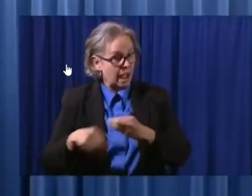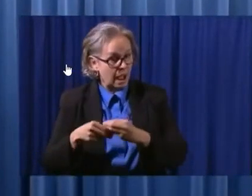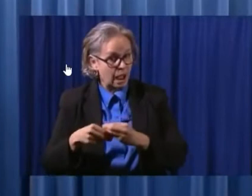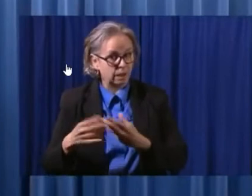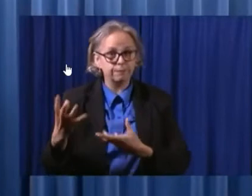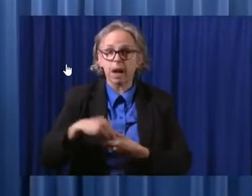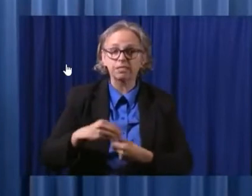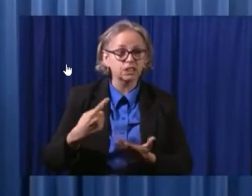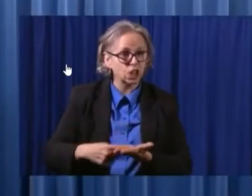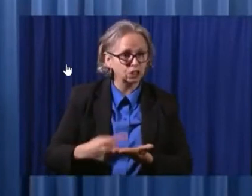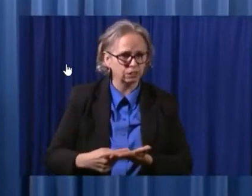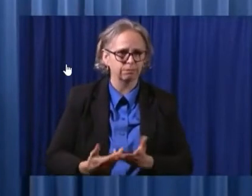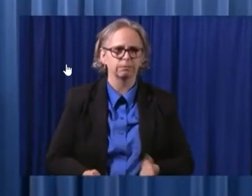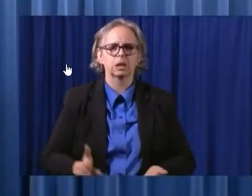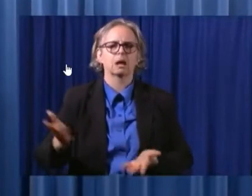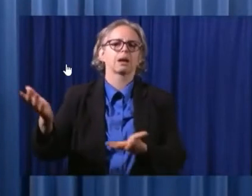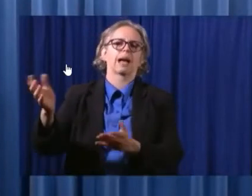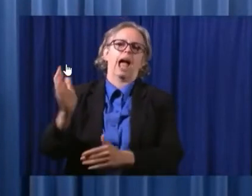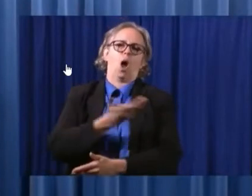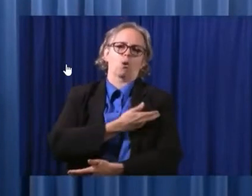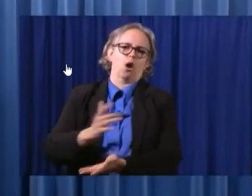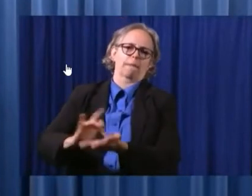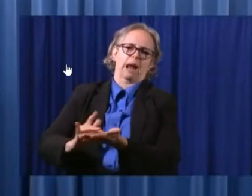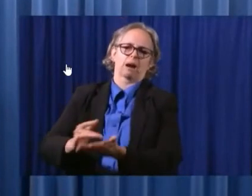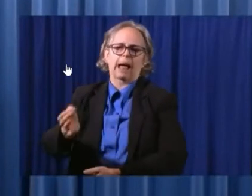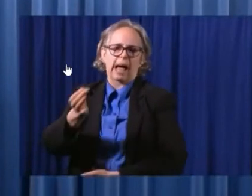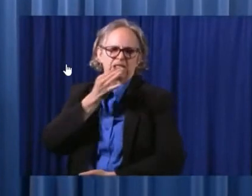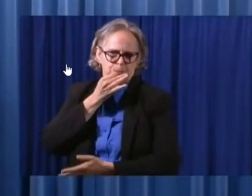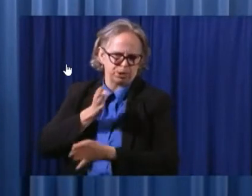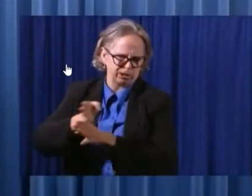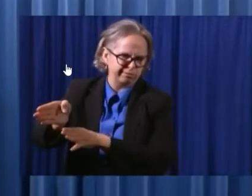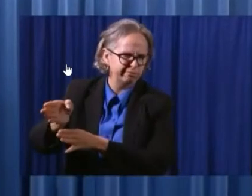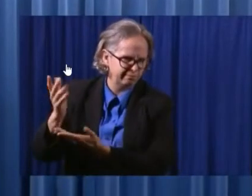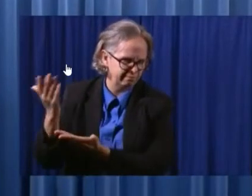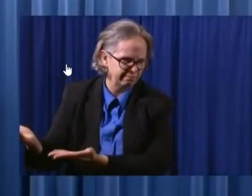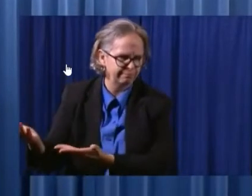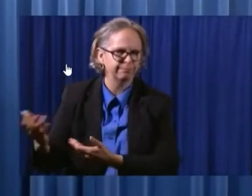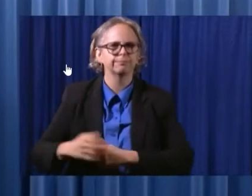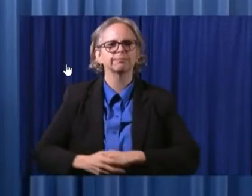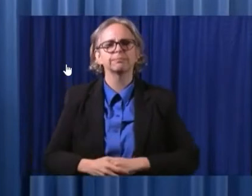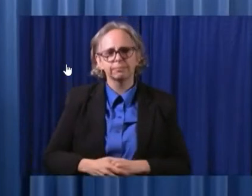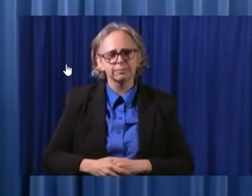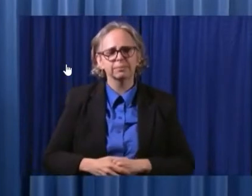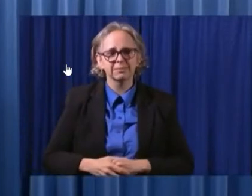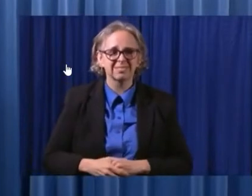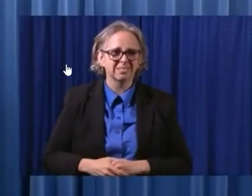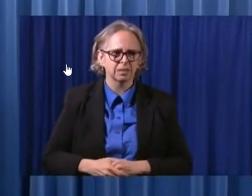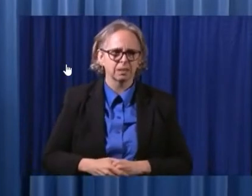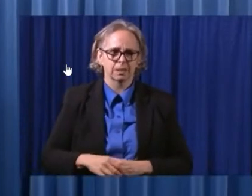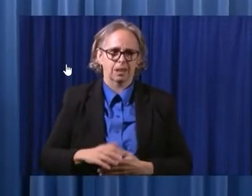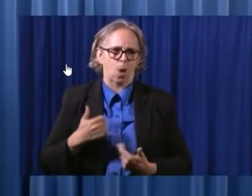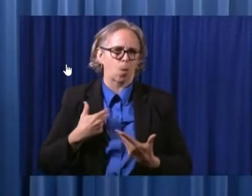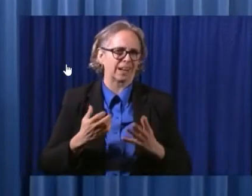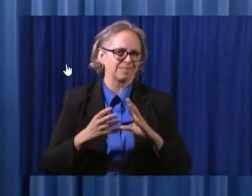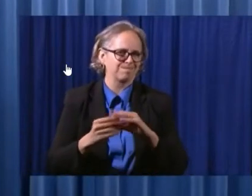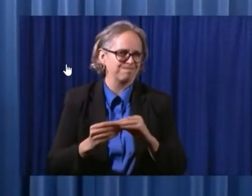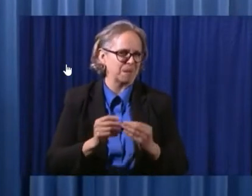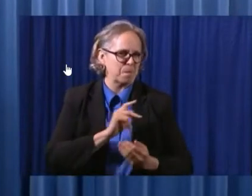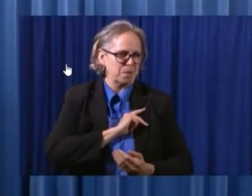I just want to say on a personal note that I really enjoyed those conversations. The